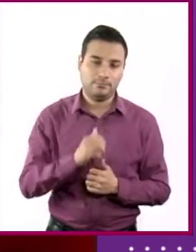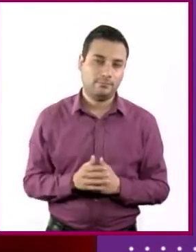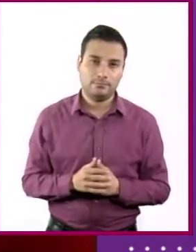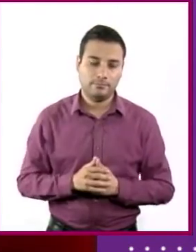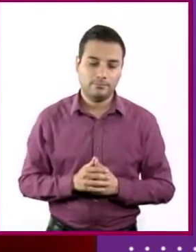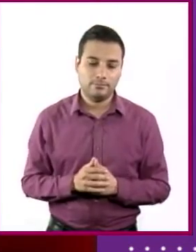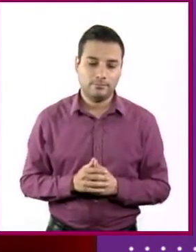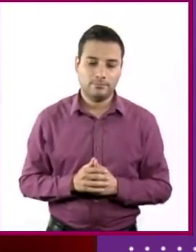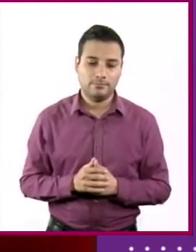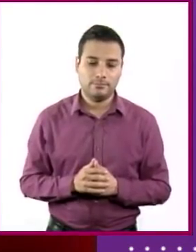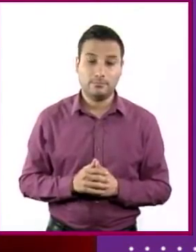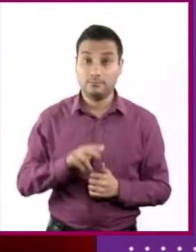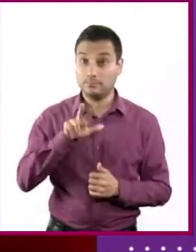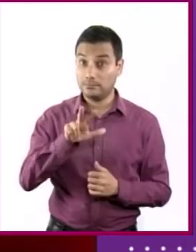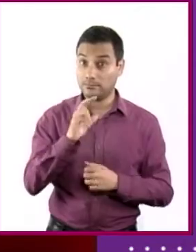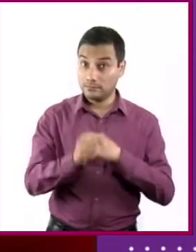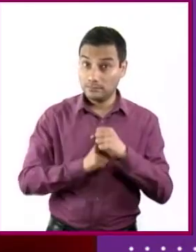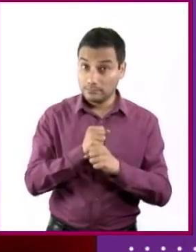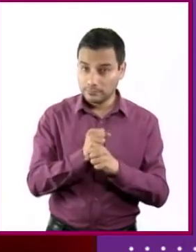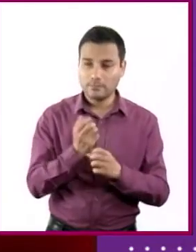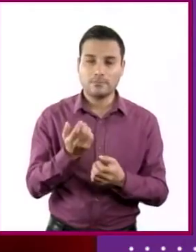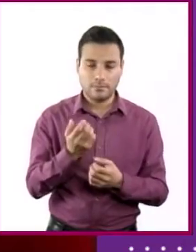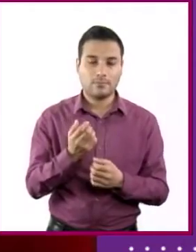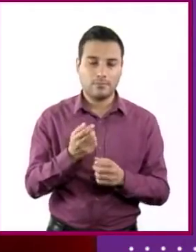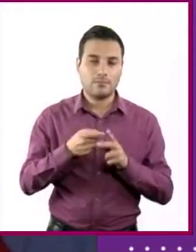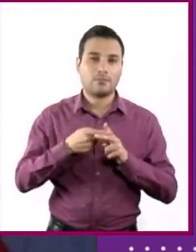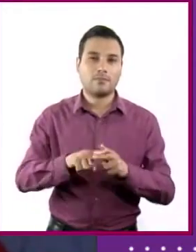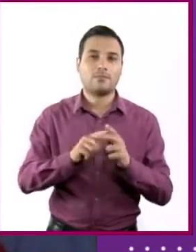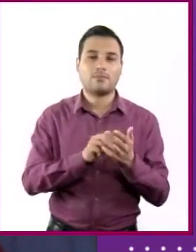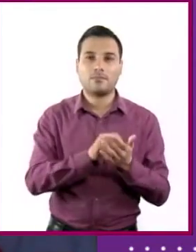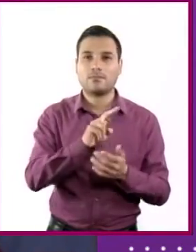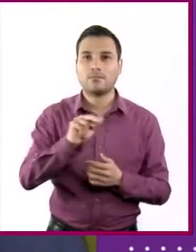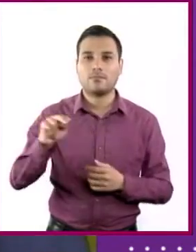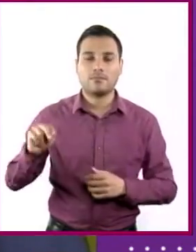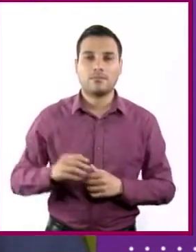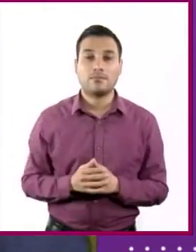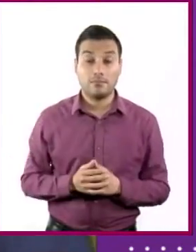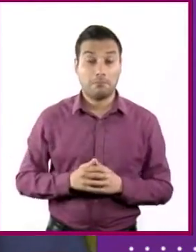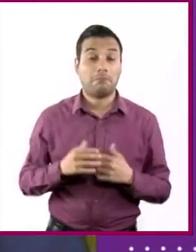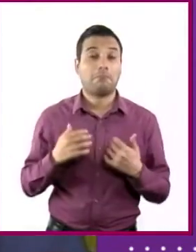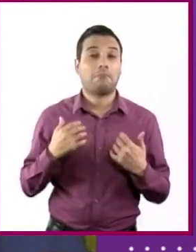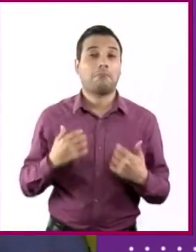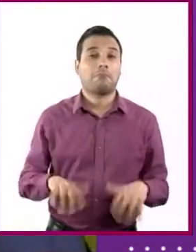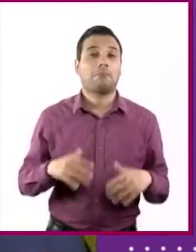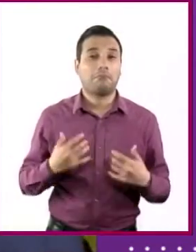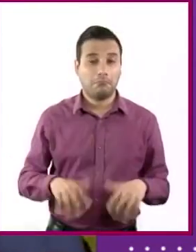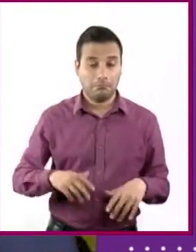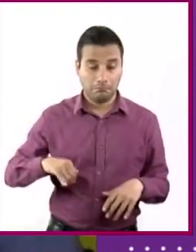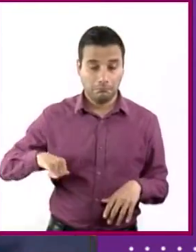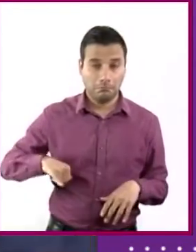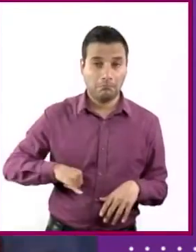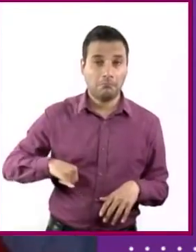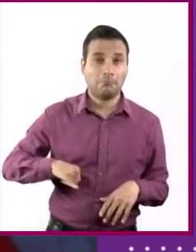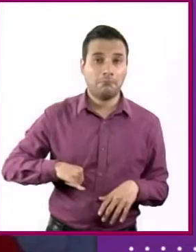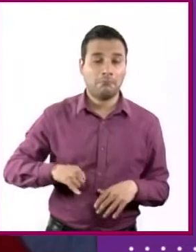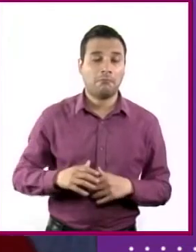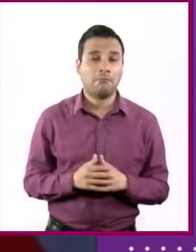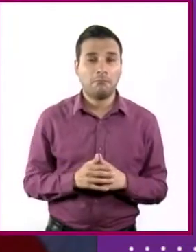couldn't. She could paint when she was 18. That is very interesting. Yes,